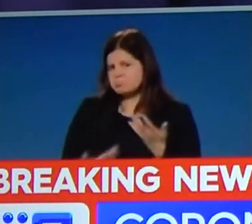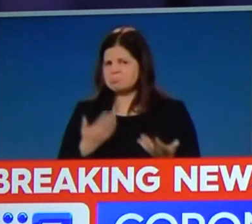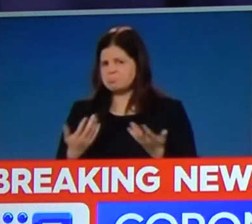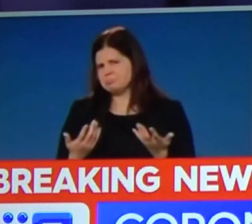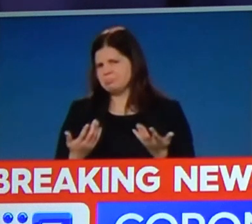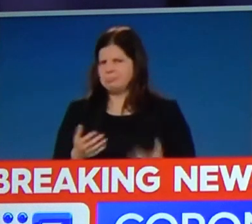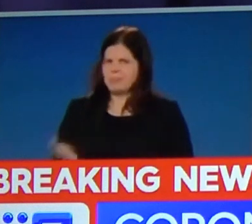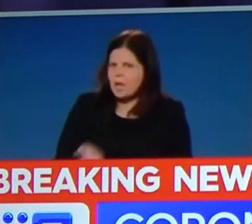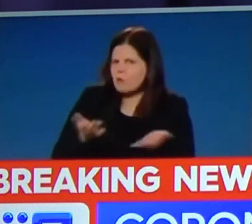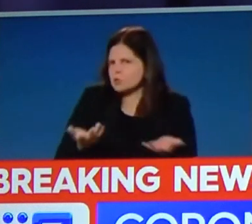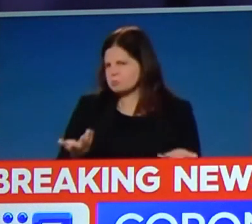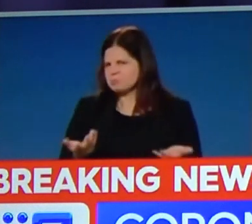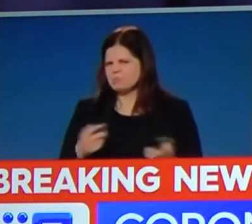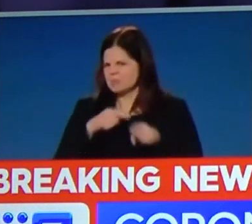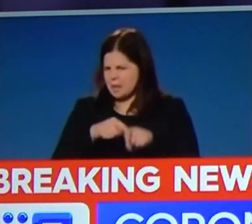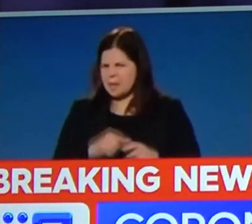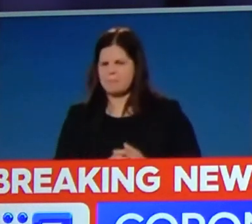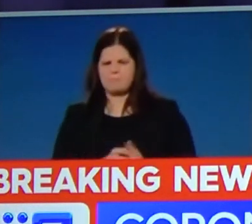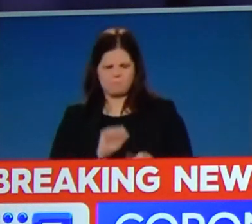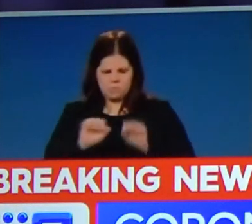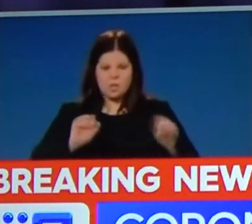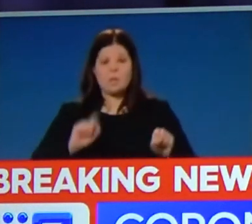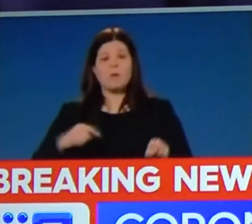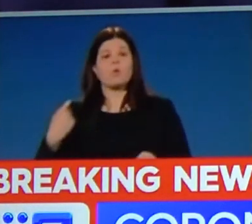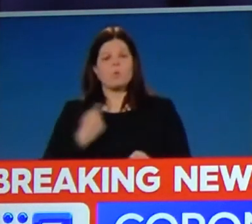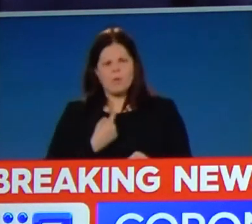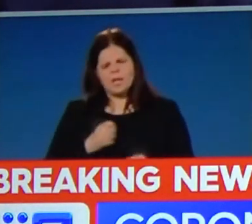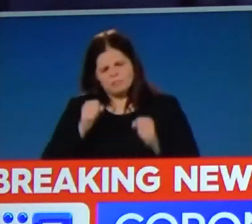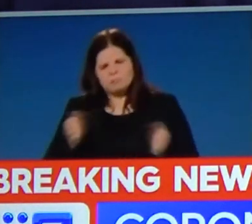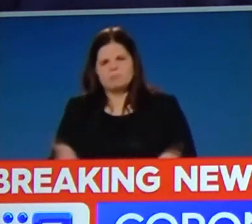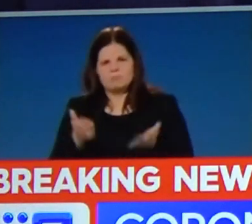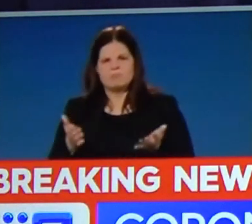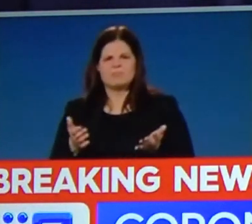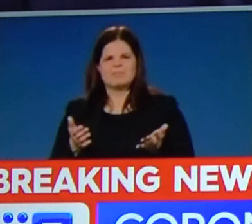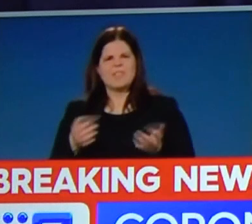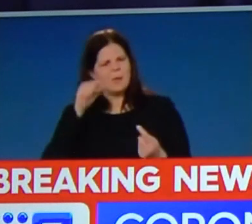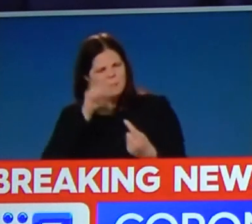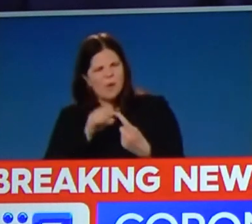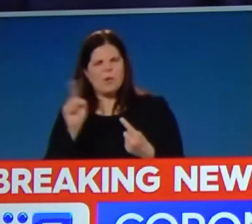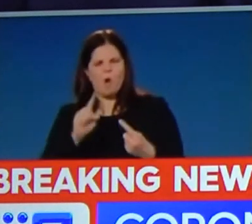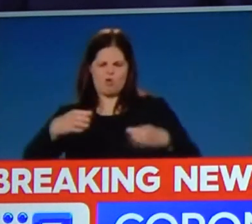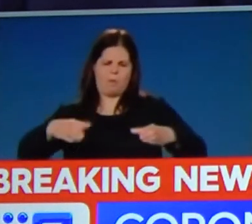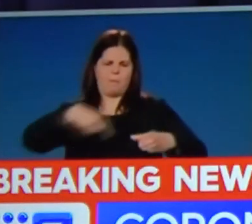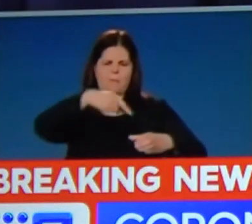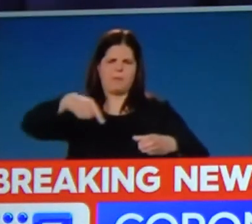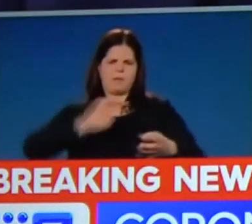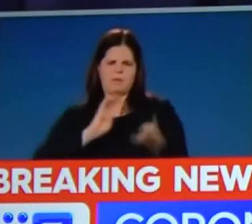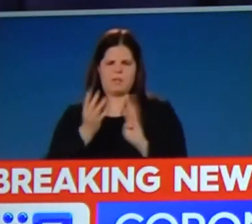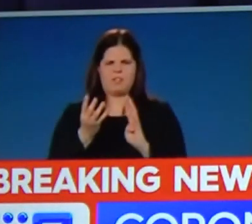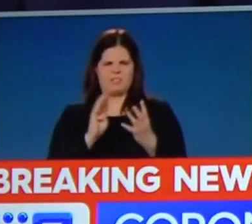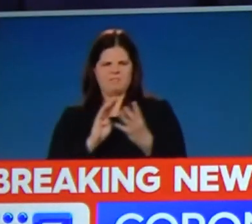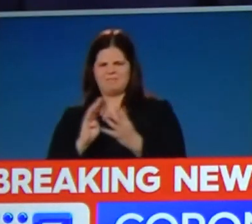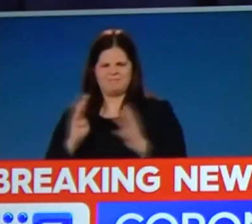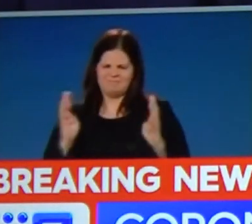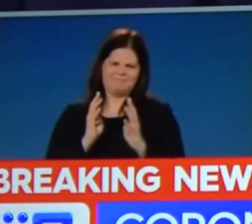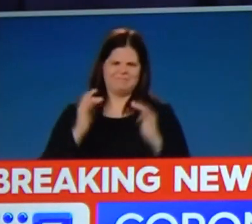rule, the guidance, the strong advice is don't gather together in groups. That's the simple way of putting it. Just